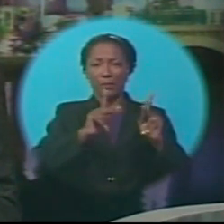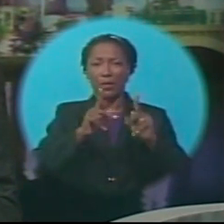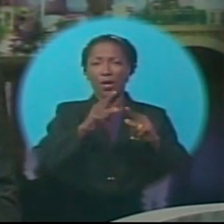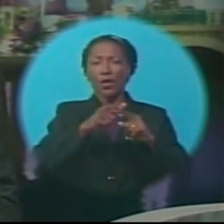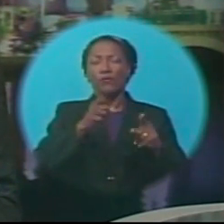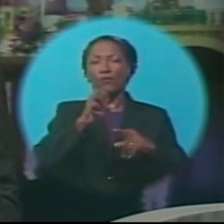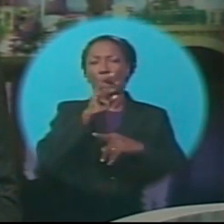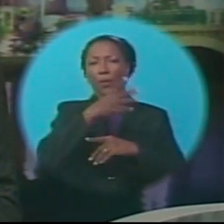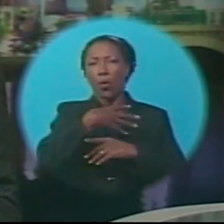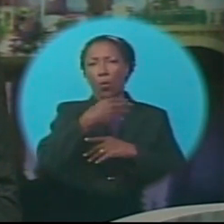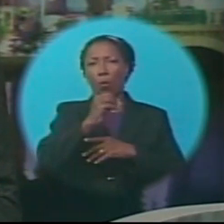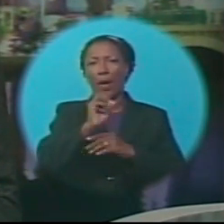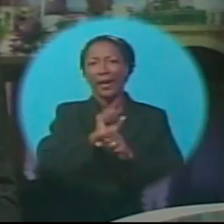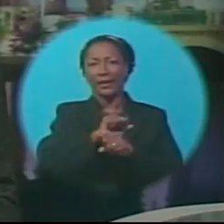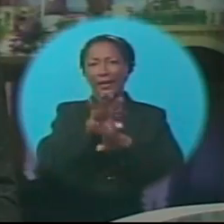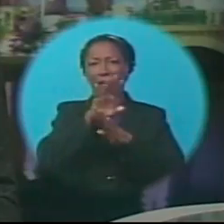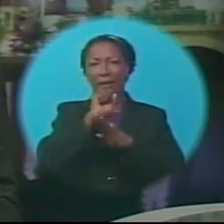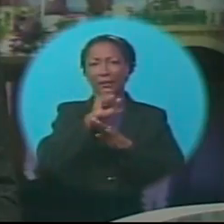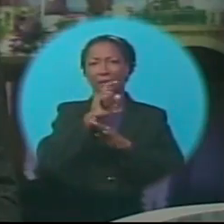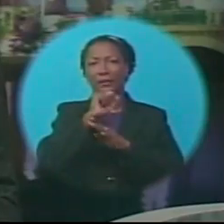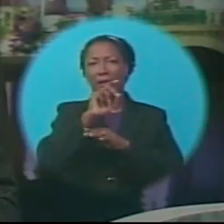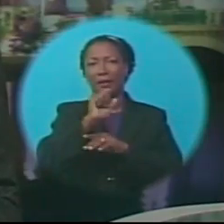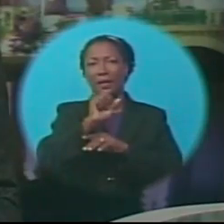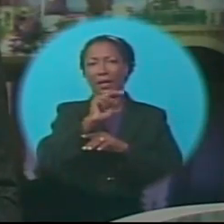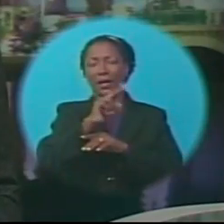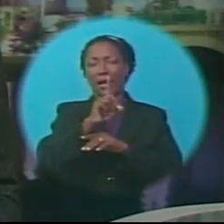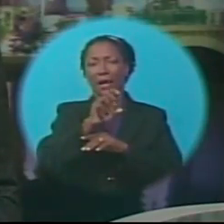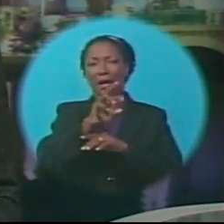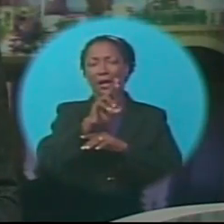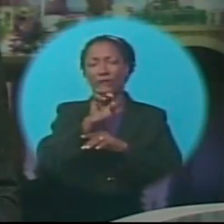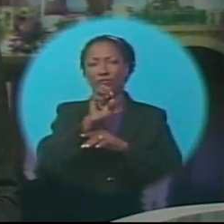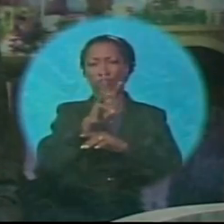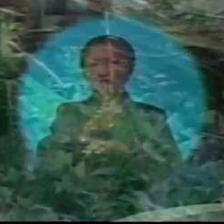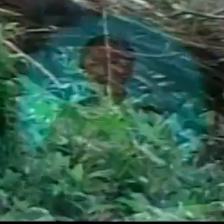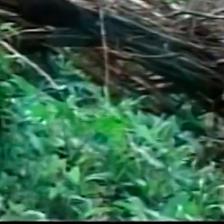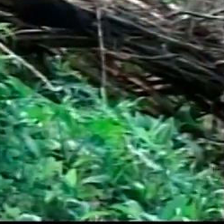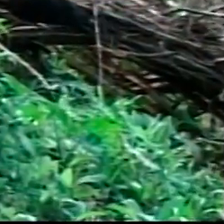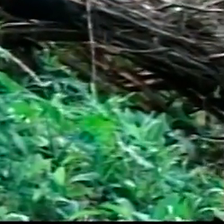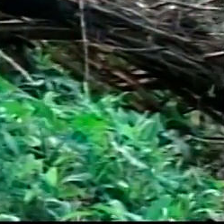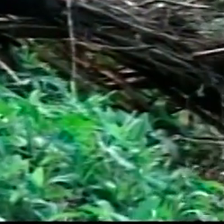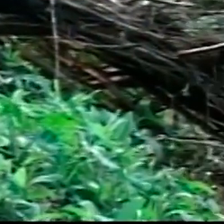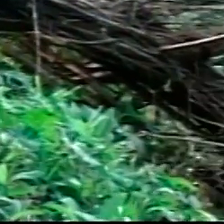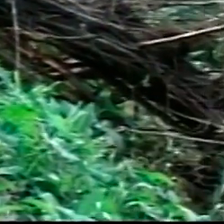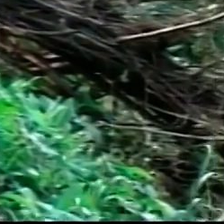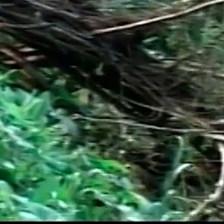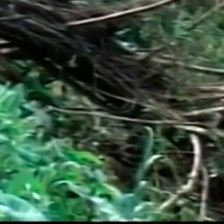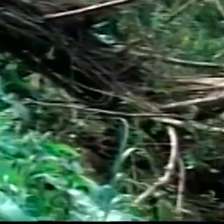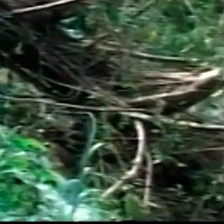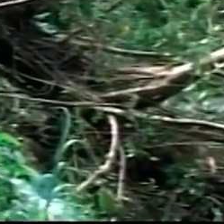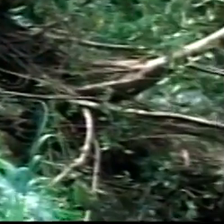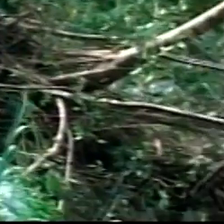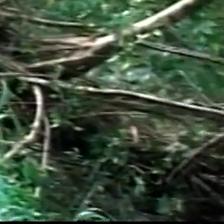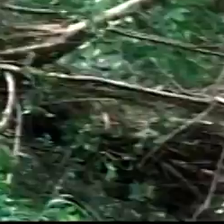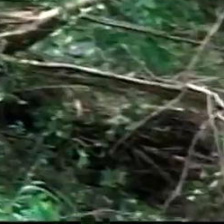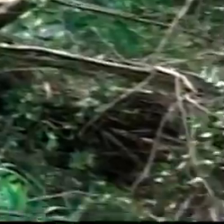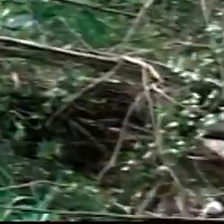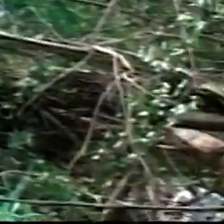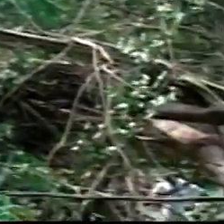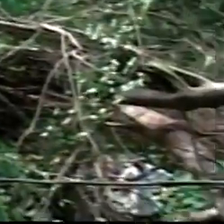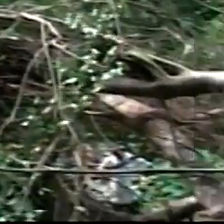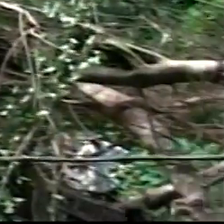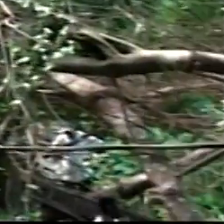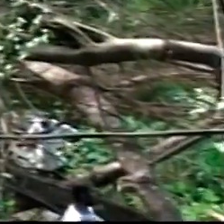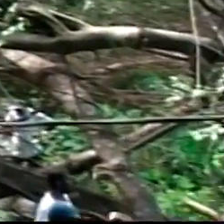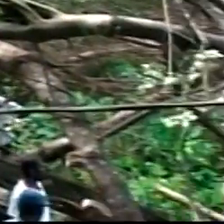St. Andrew, and this is according to Housing Minister Dennis Kalman. As recently as May, residents in Whitehill appealed for help after